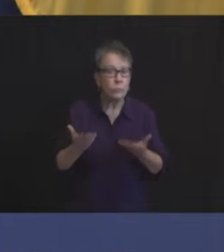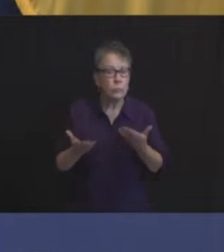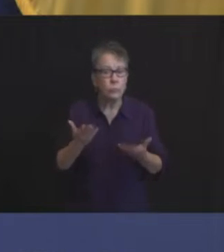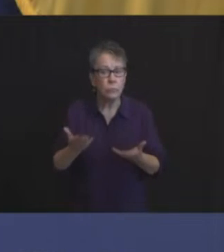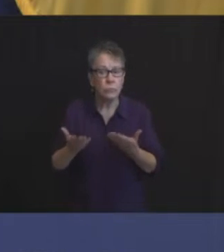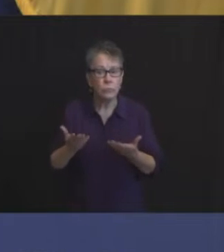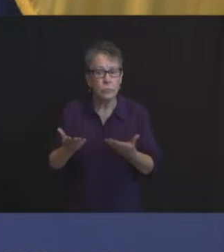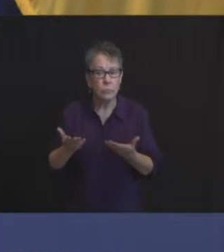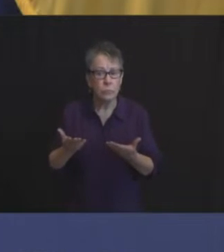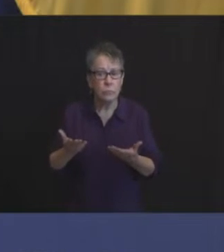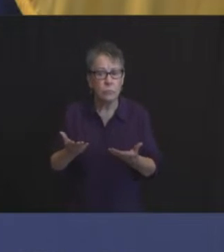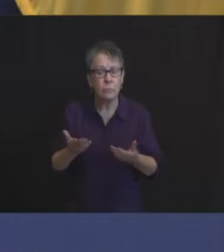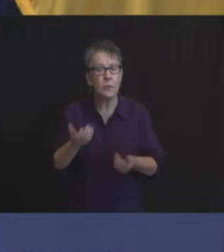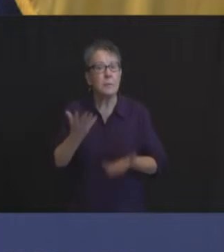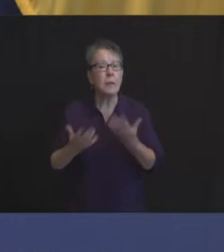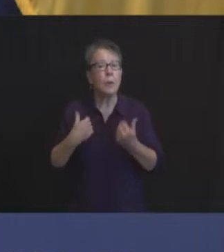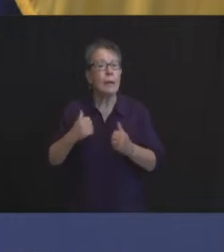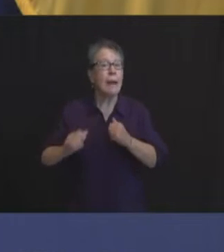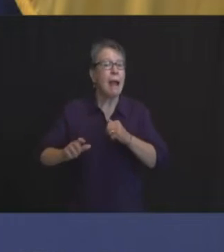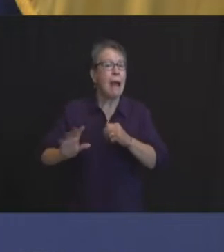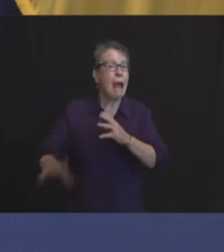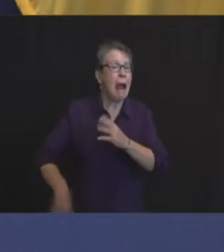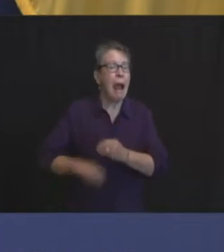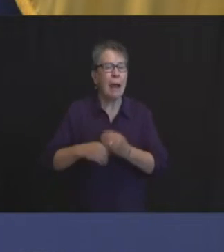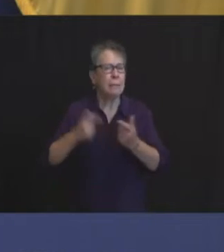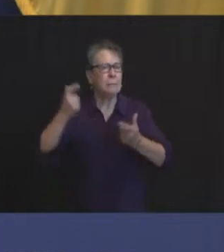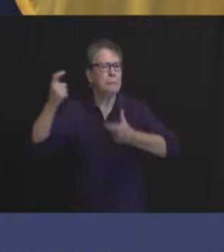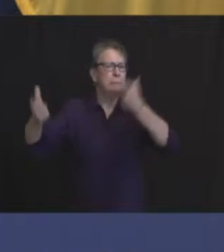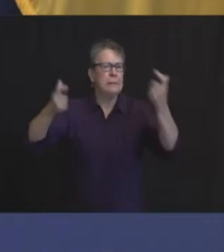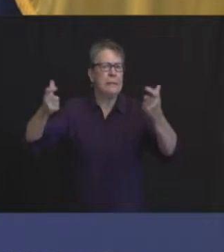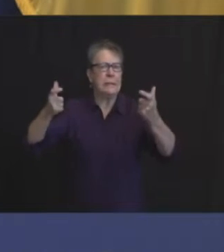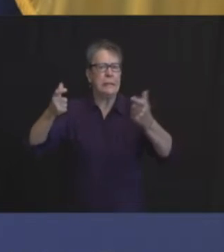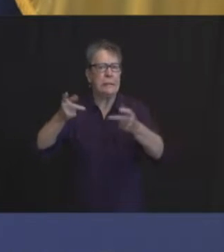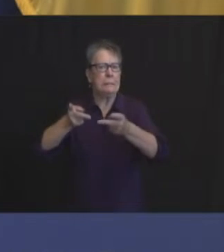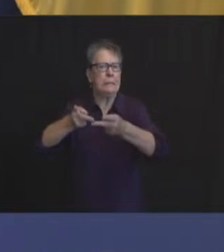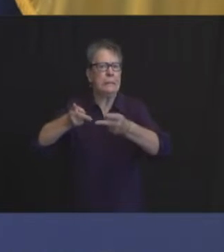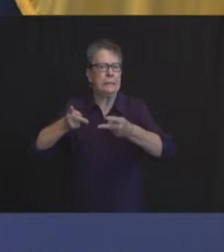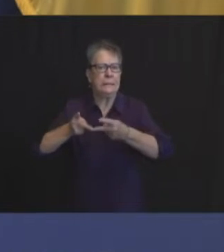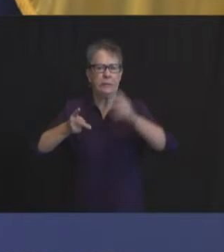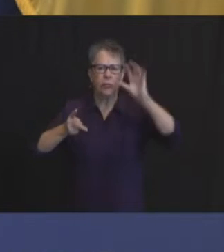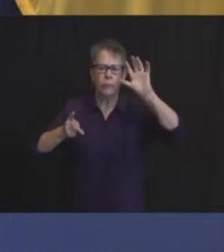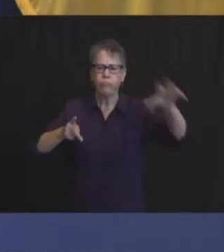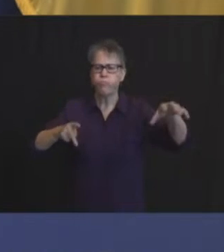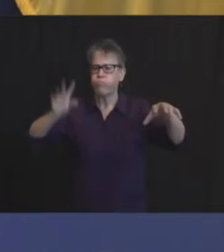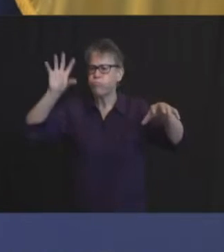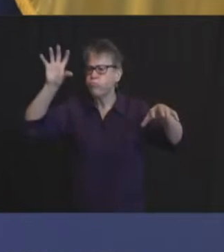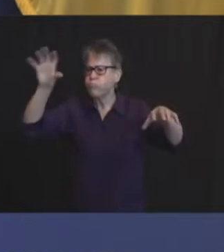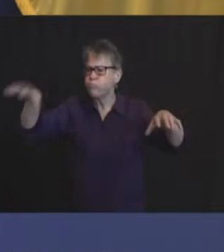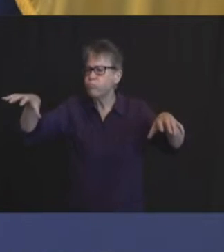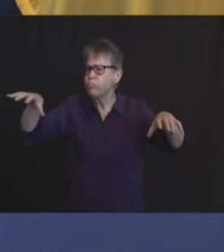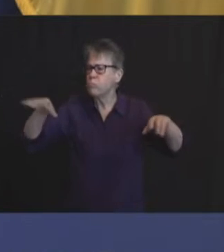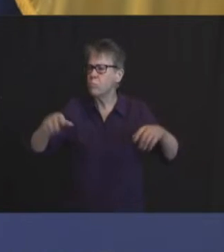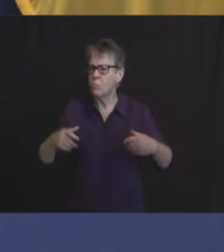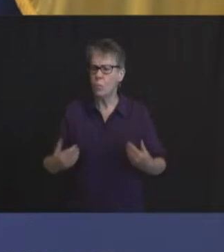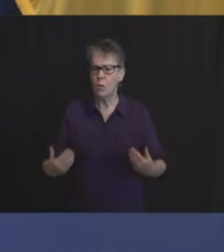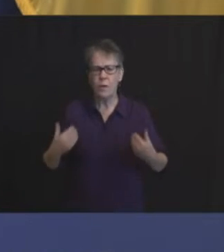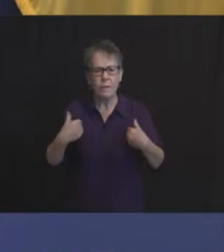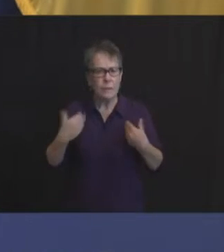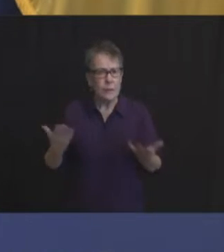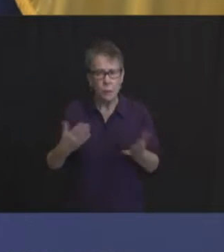is exactly how it works. You show up in room A, this is what you need to do at what time, et